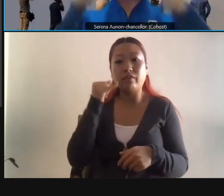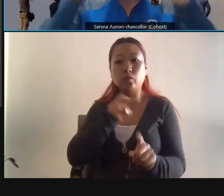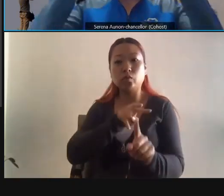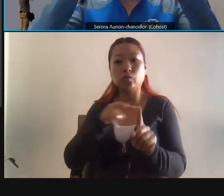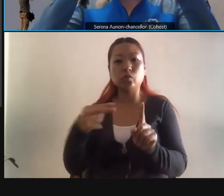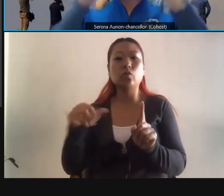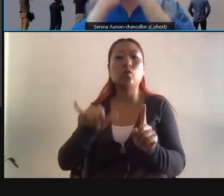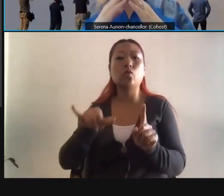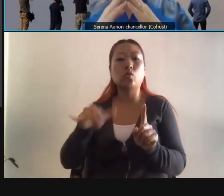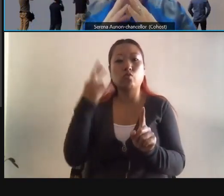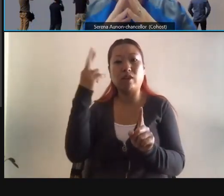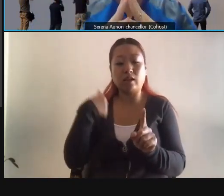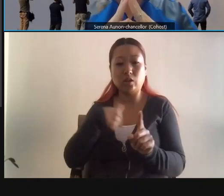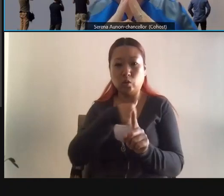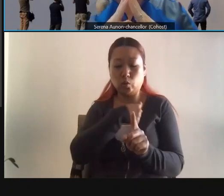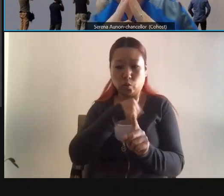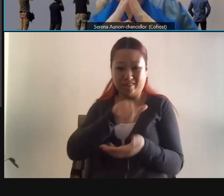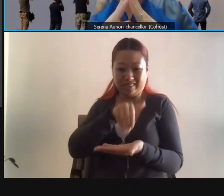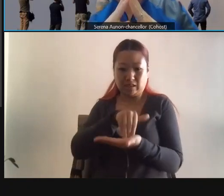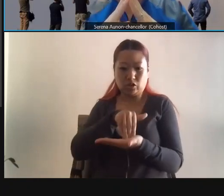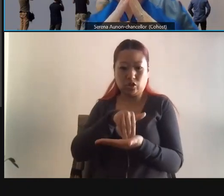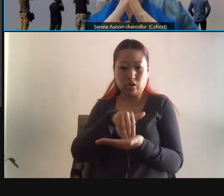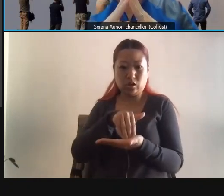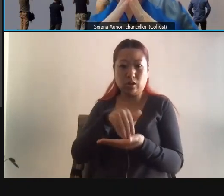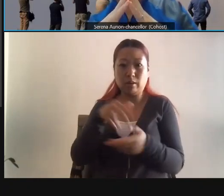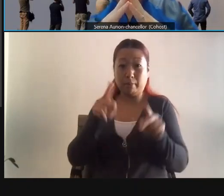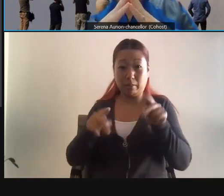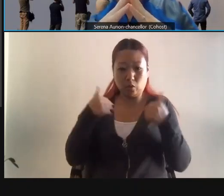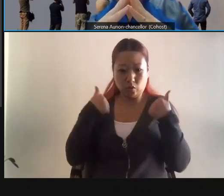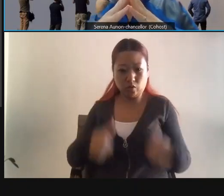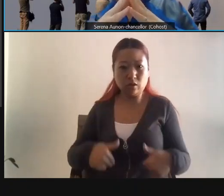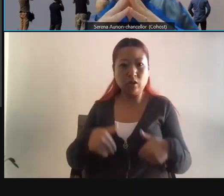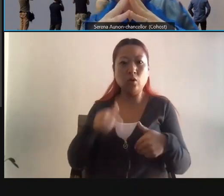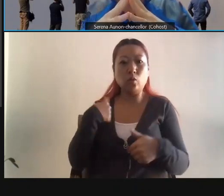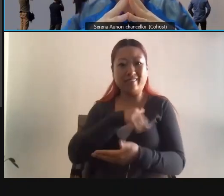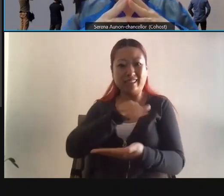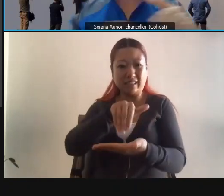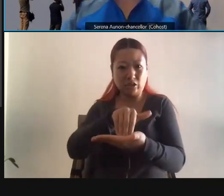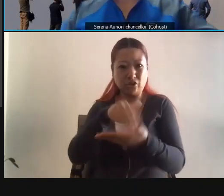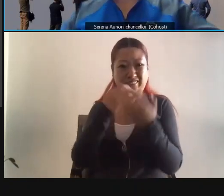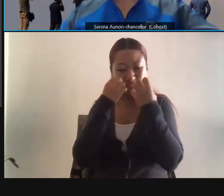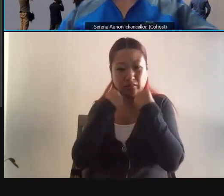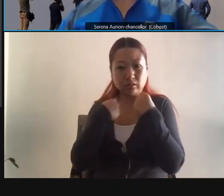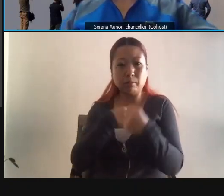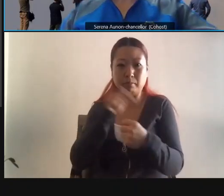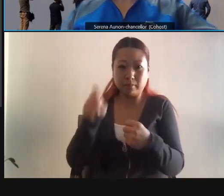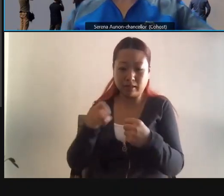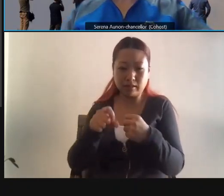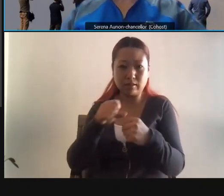we're kind of the pinnacle. The person is the pinnacle, and we have to protect it at all